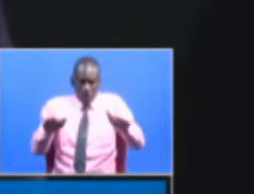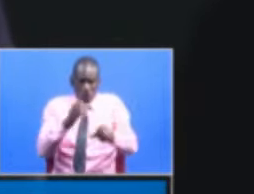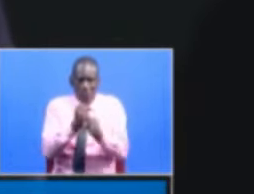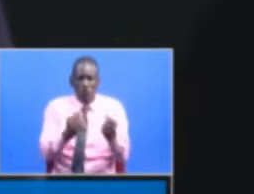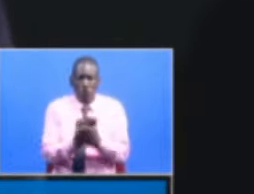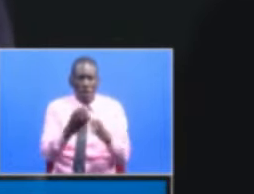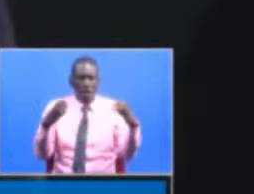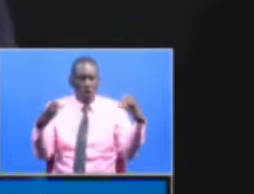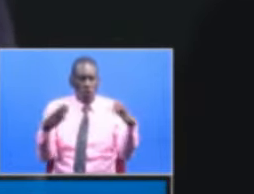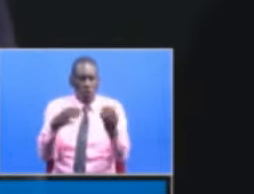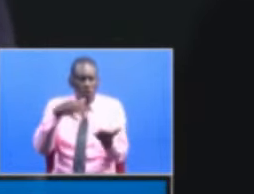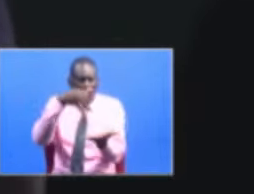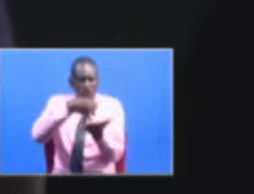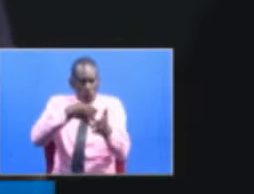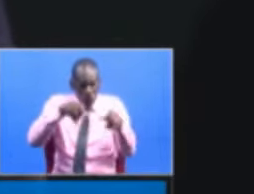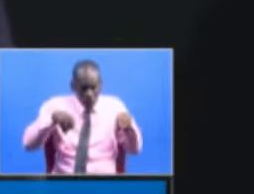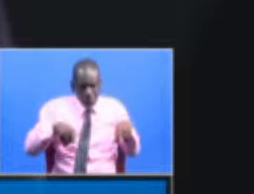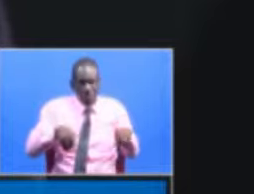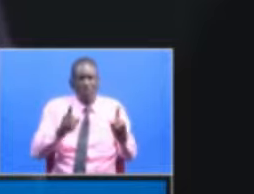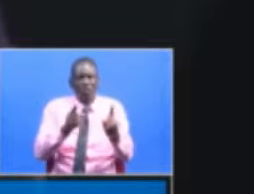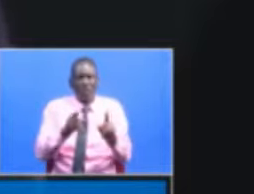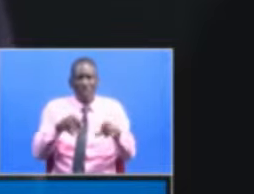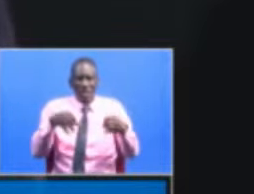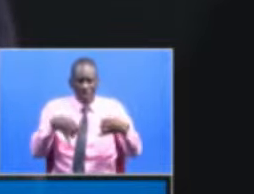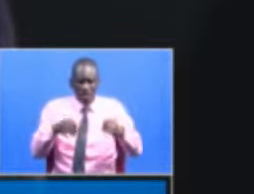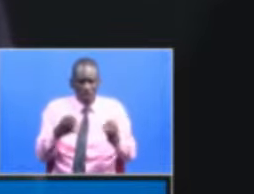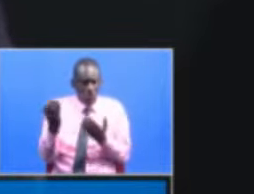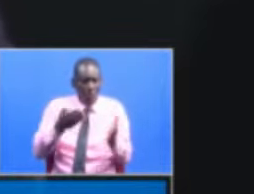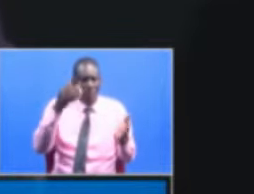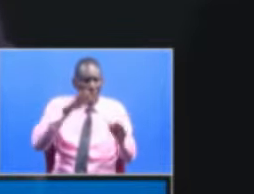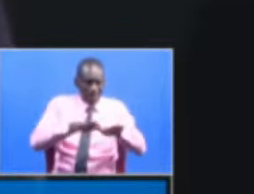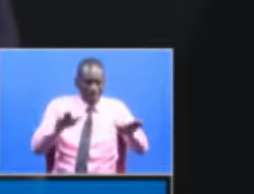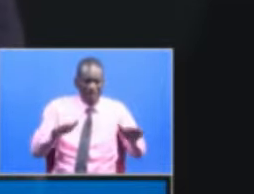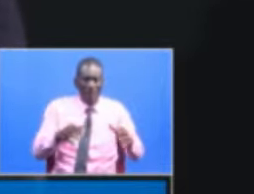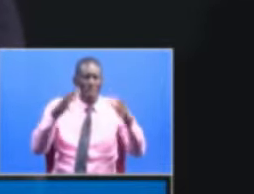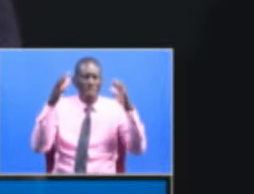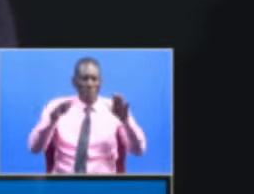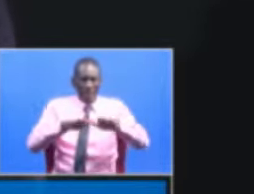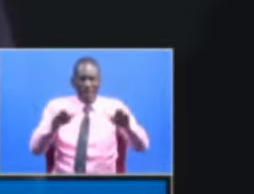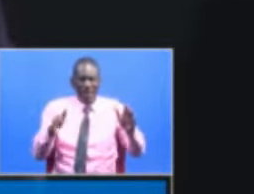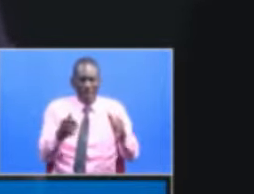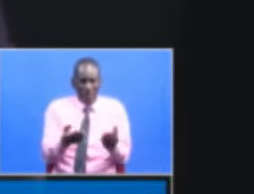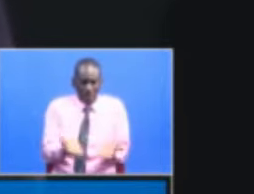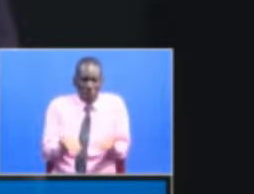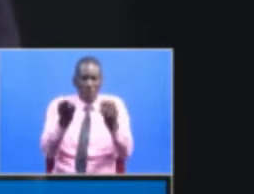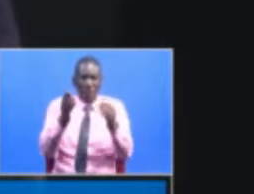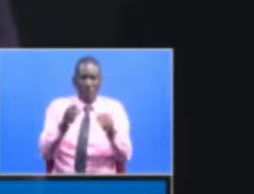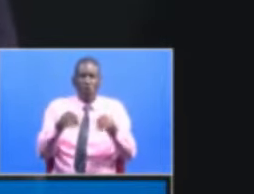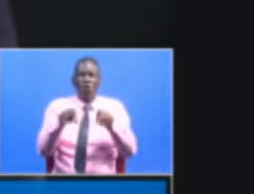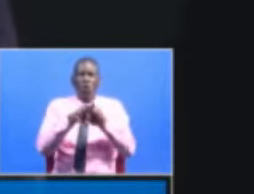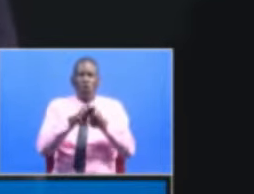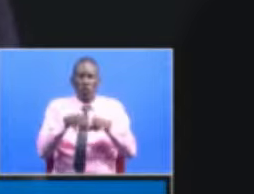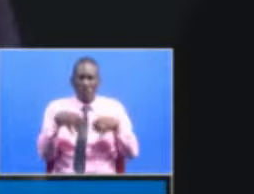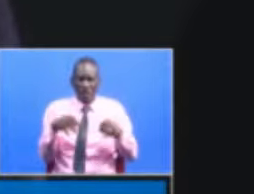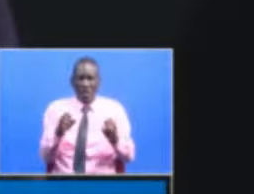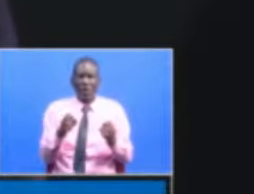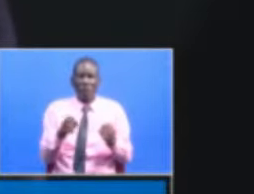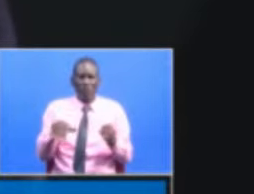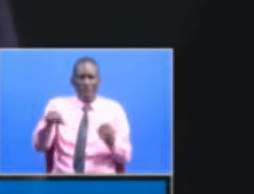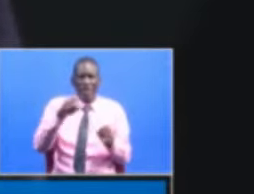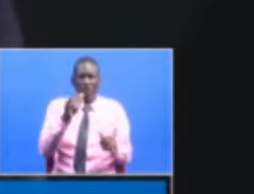involve themselves in restoring landscape, mm. rangeland restoration, reseeding of, you know, areas where maybe the land